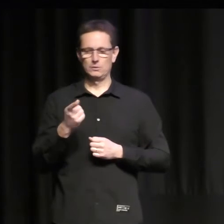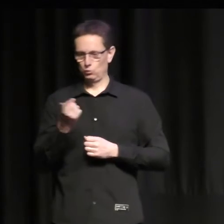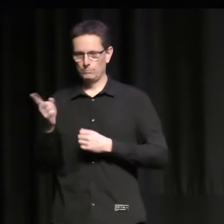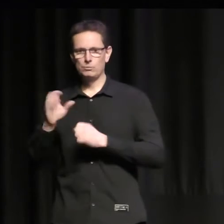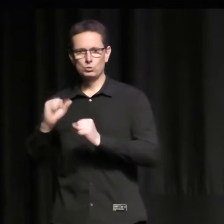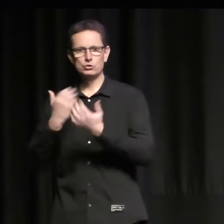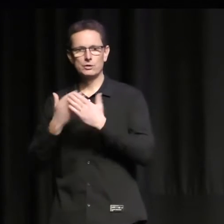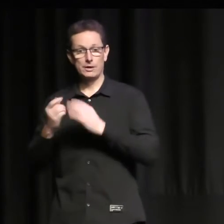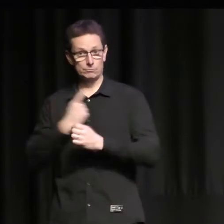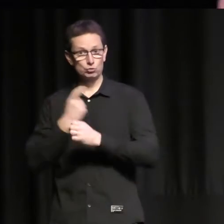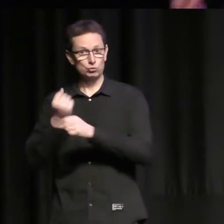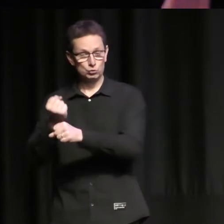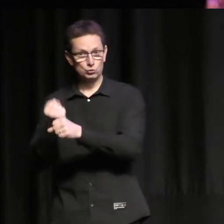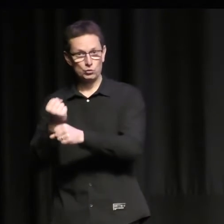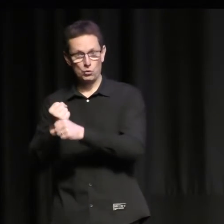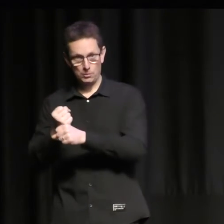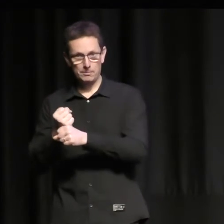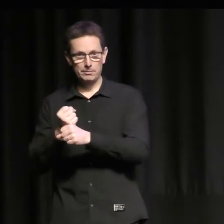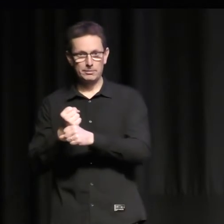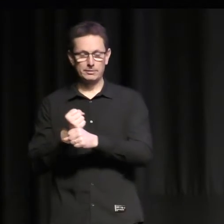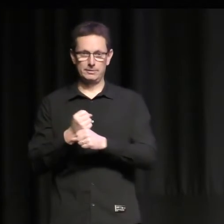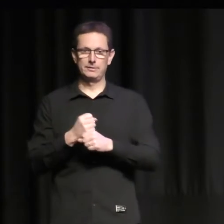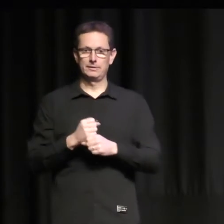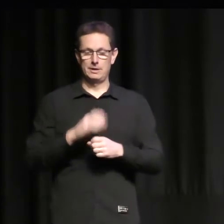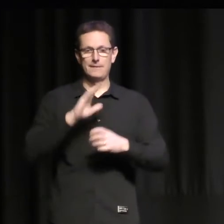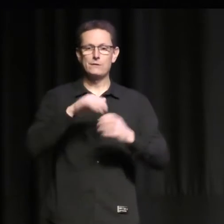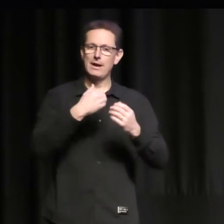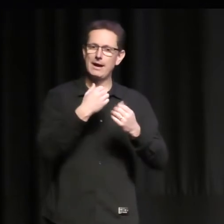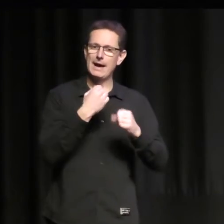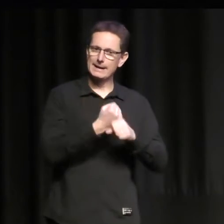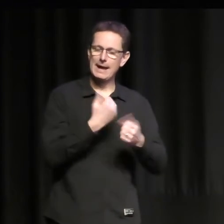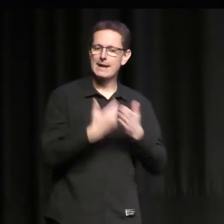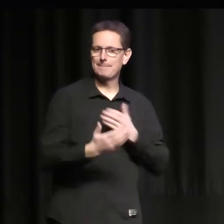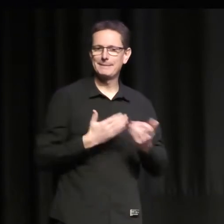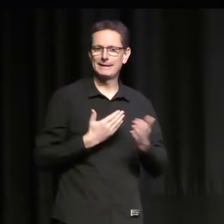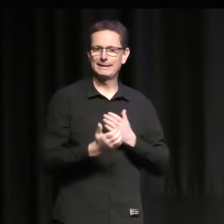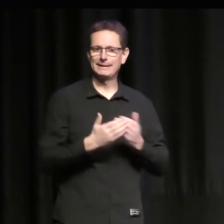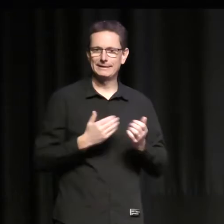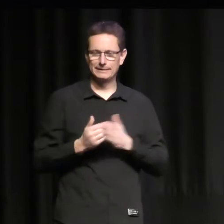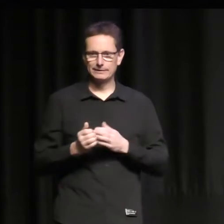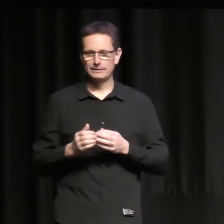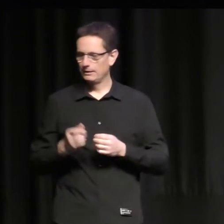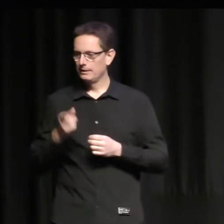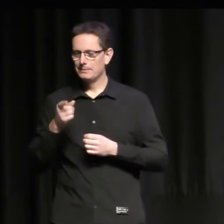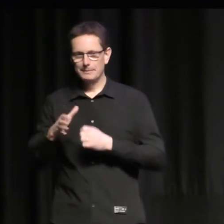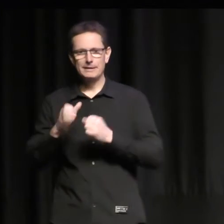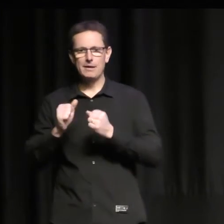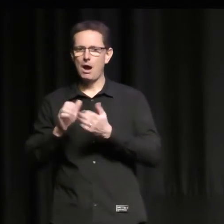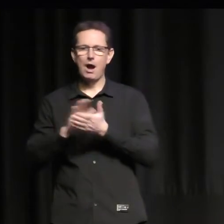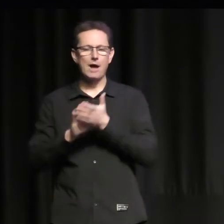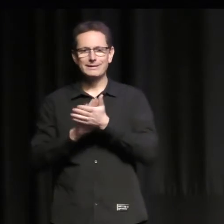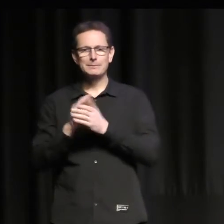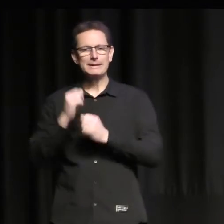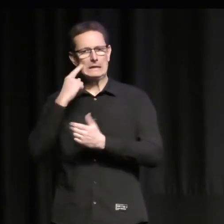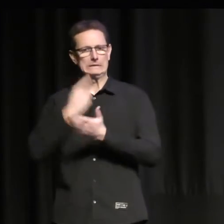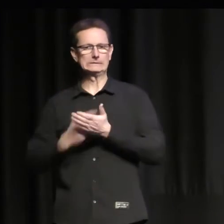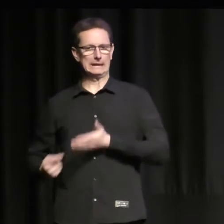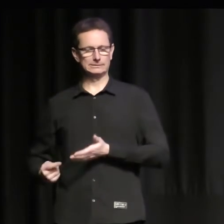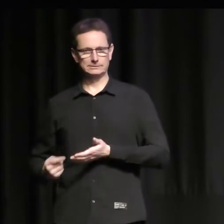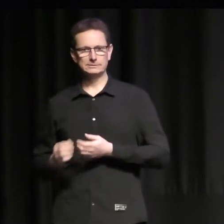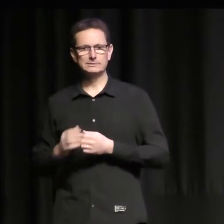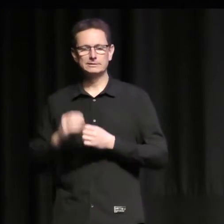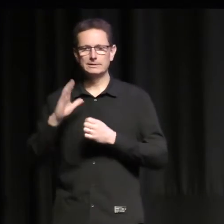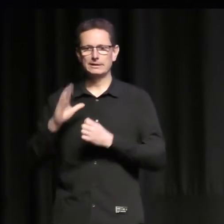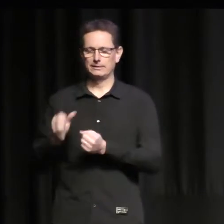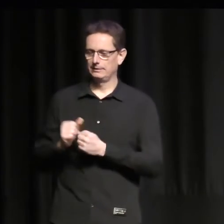work for labor. Work that doesn't get remunerated, doesn't get recognized, but they have to do it.